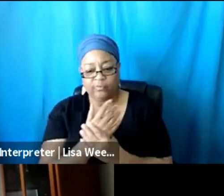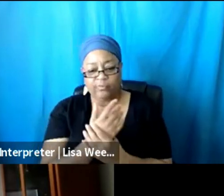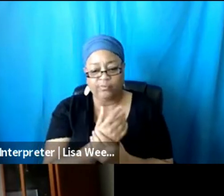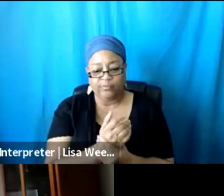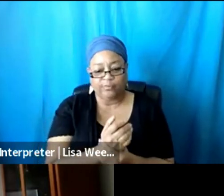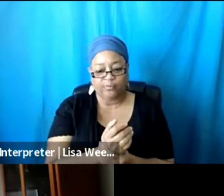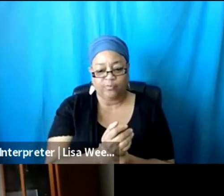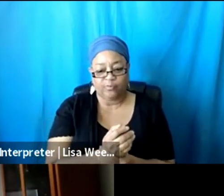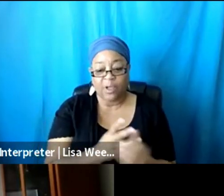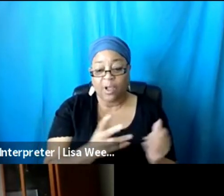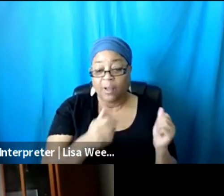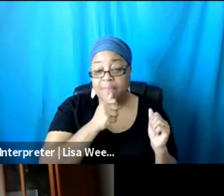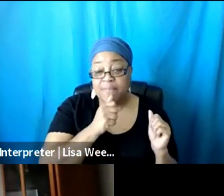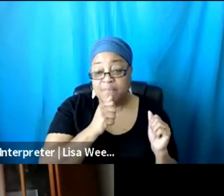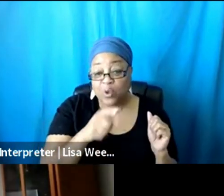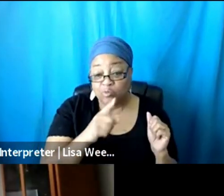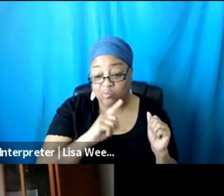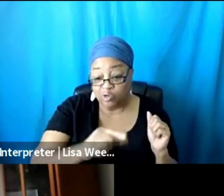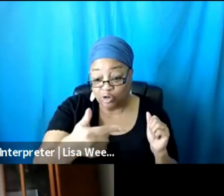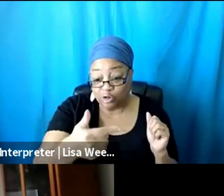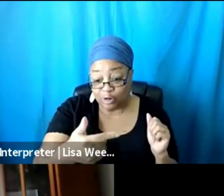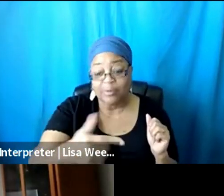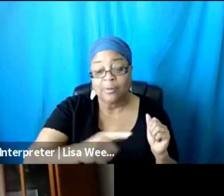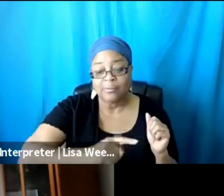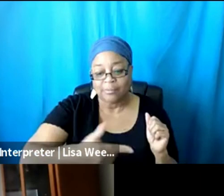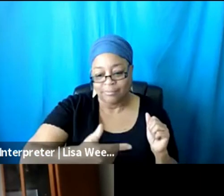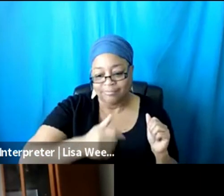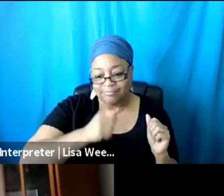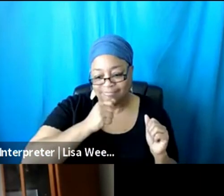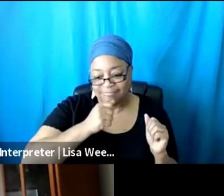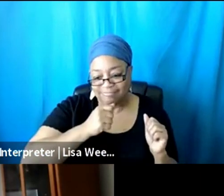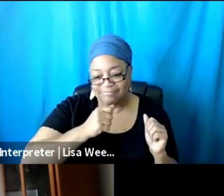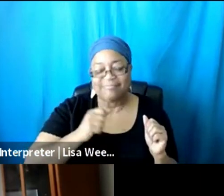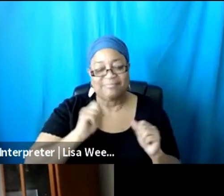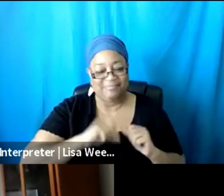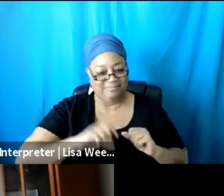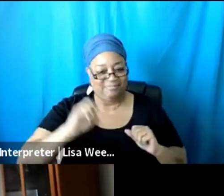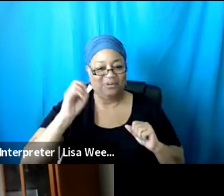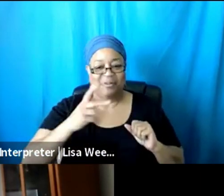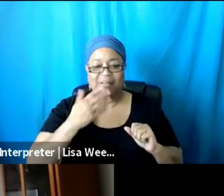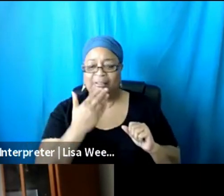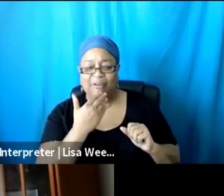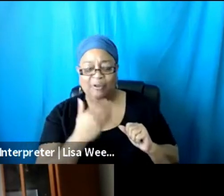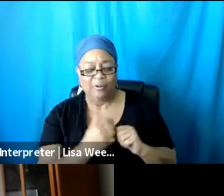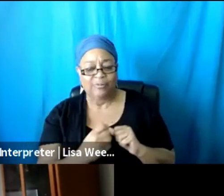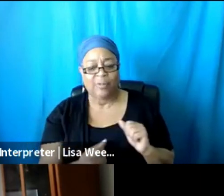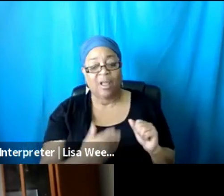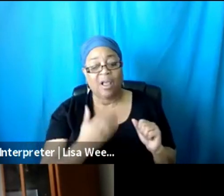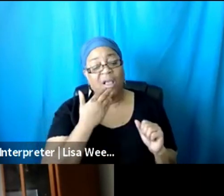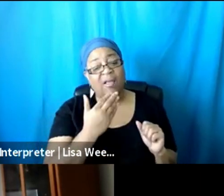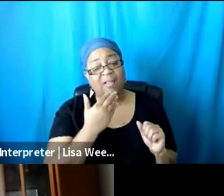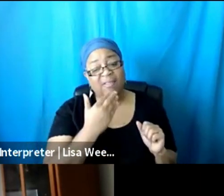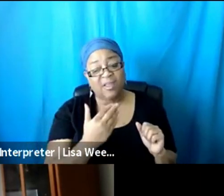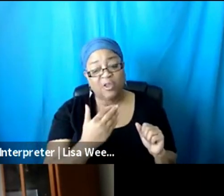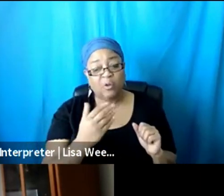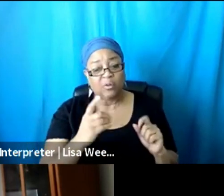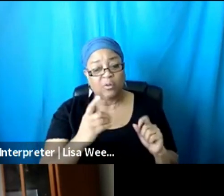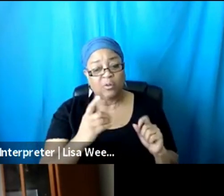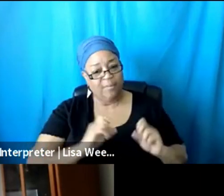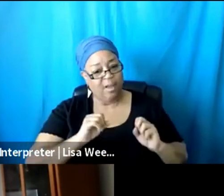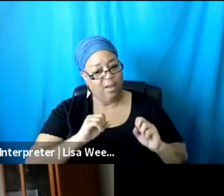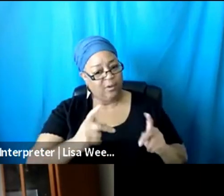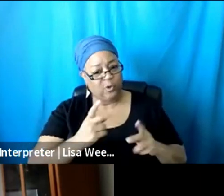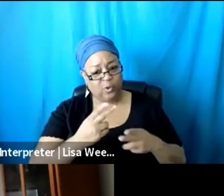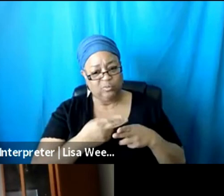You're on mute. It's your turn to unmute. Everybody does it. So Thank you. Thank you for giving me the opportunity to speak